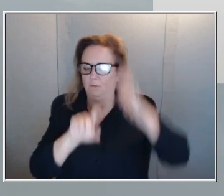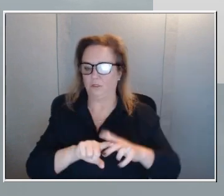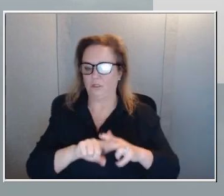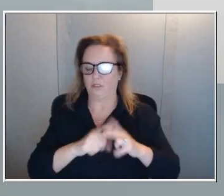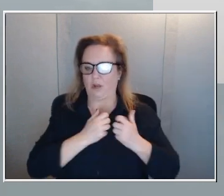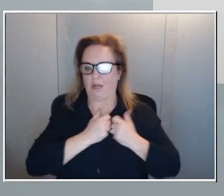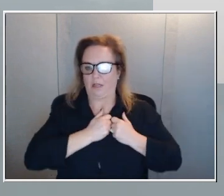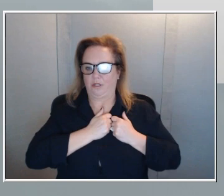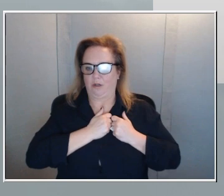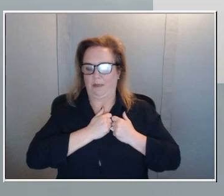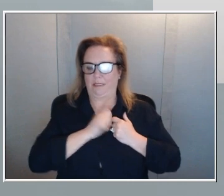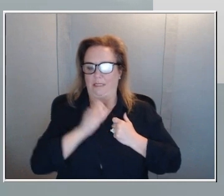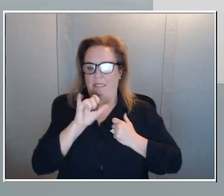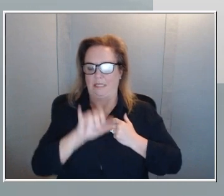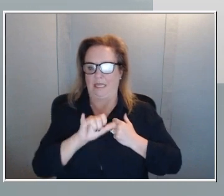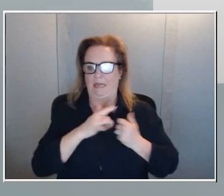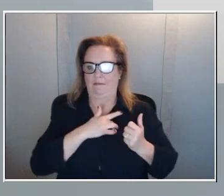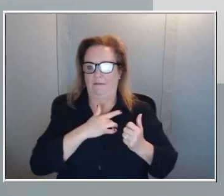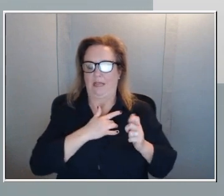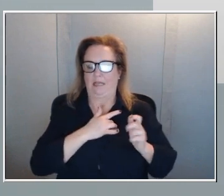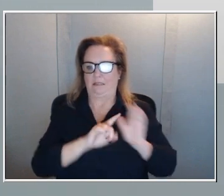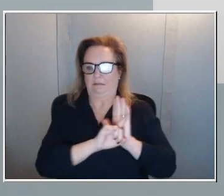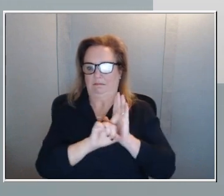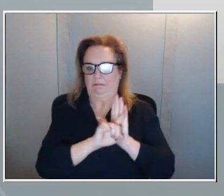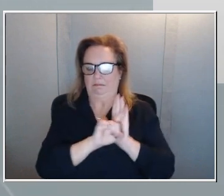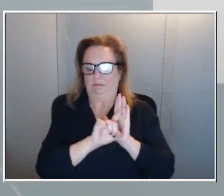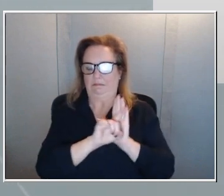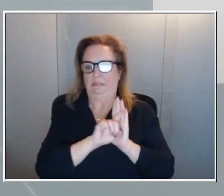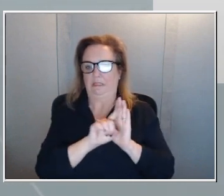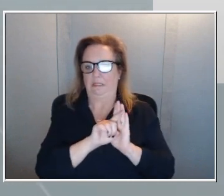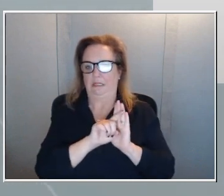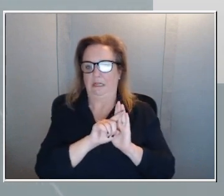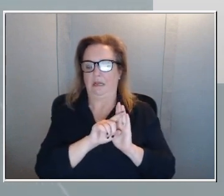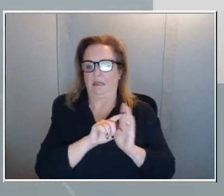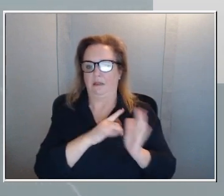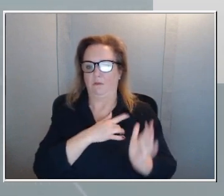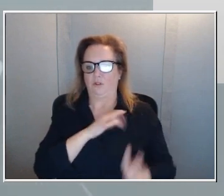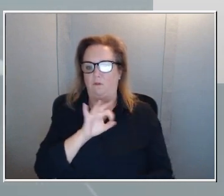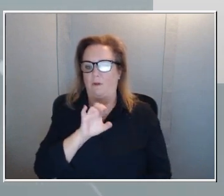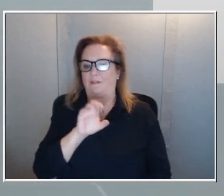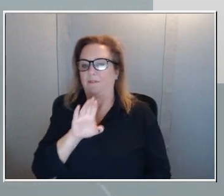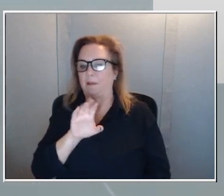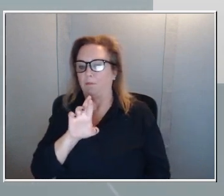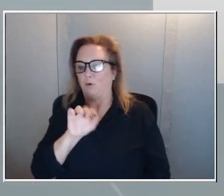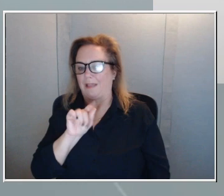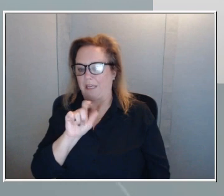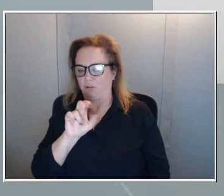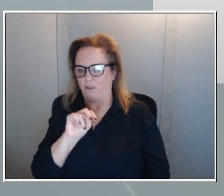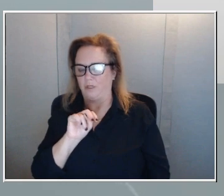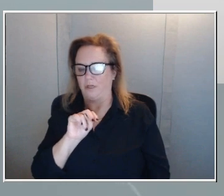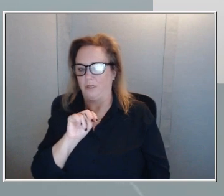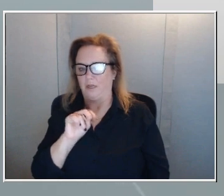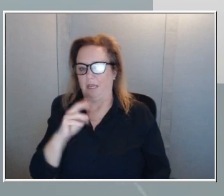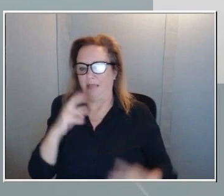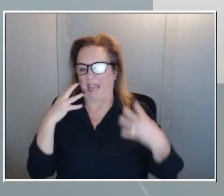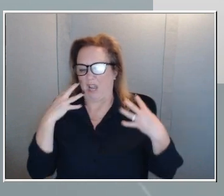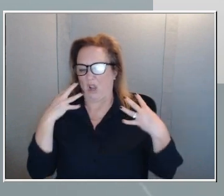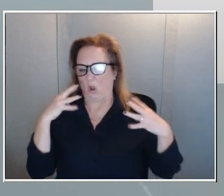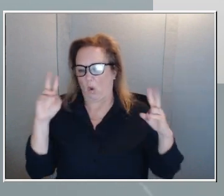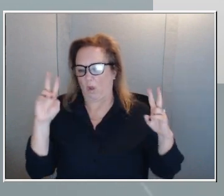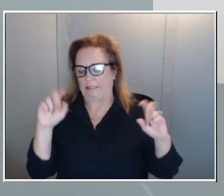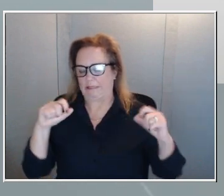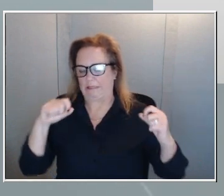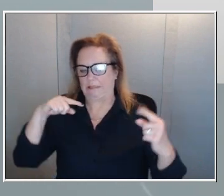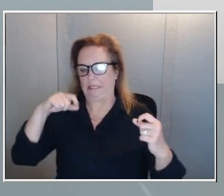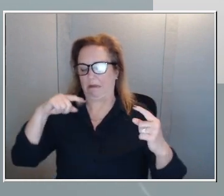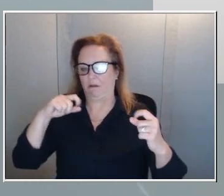chest was when that fast heartbeat started, and then when she went into the fibrillation, the kind of noise-like signal, that's when